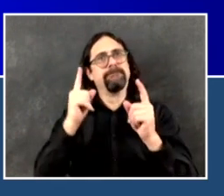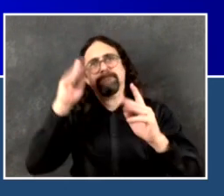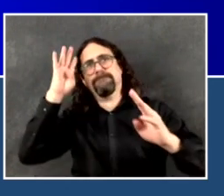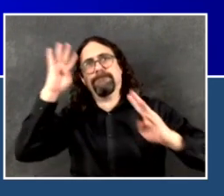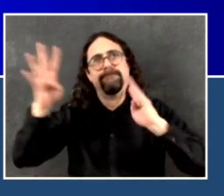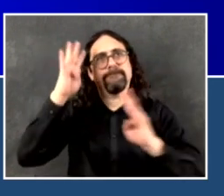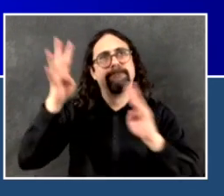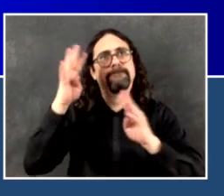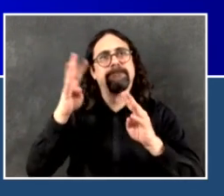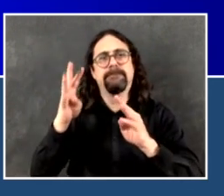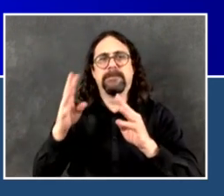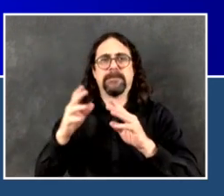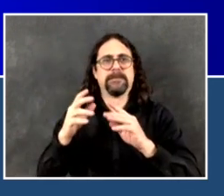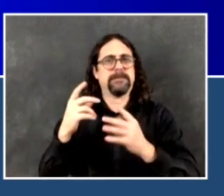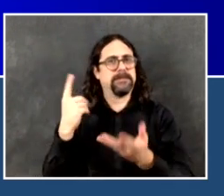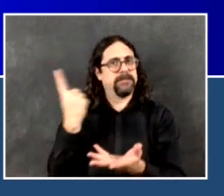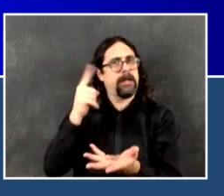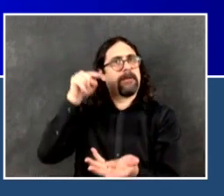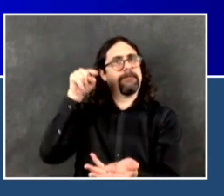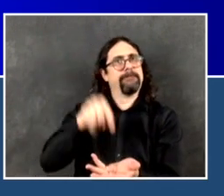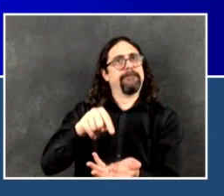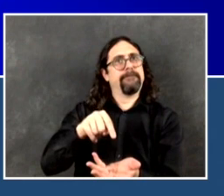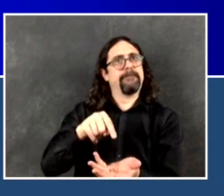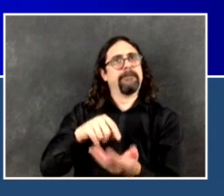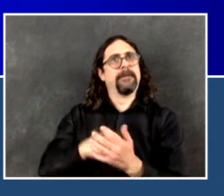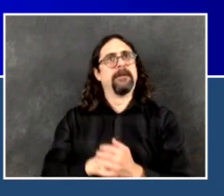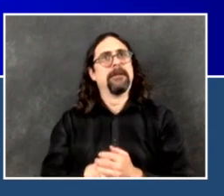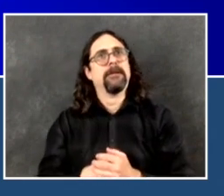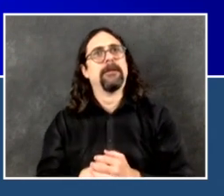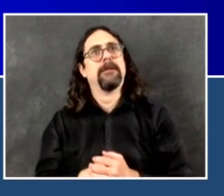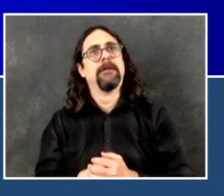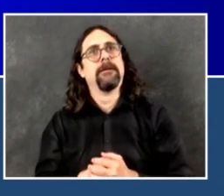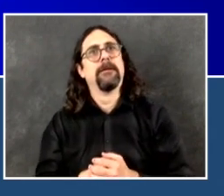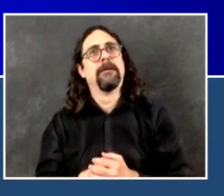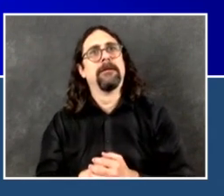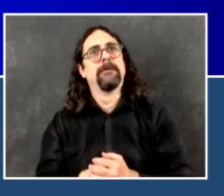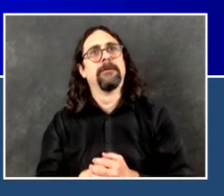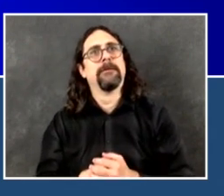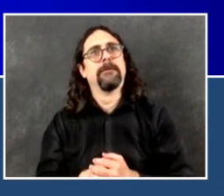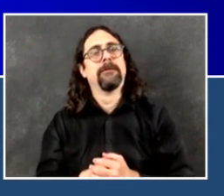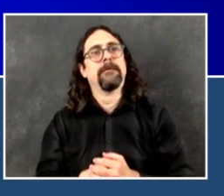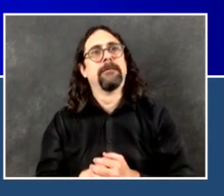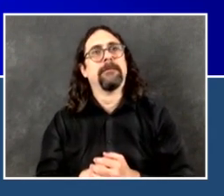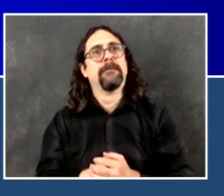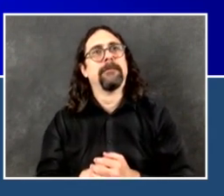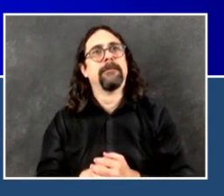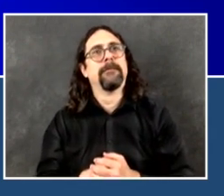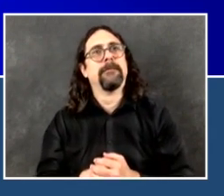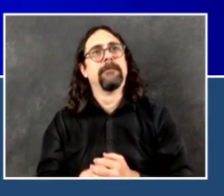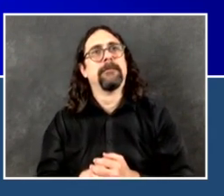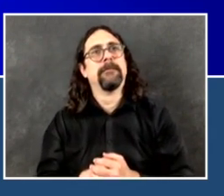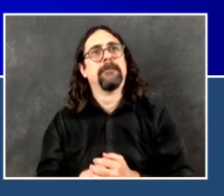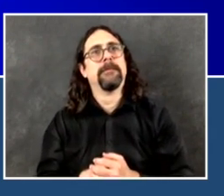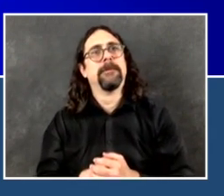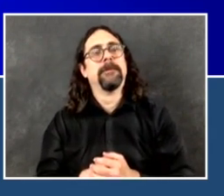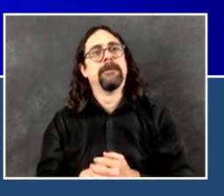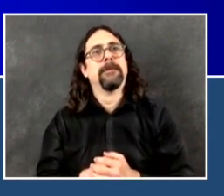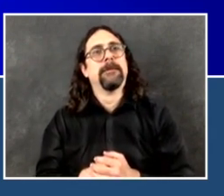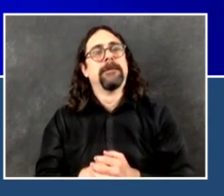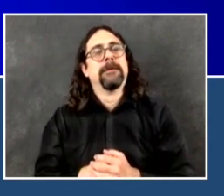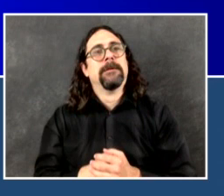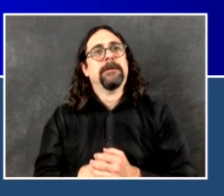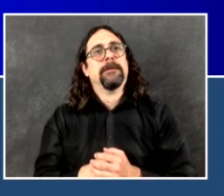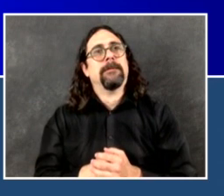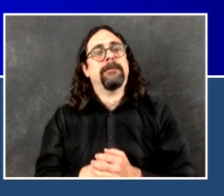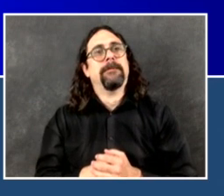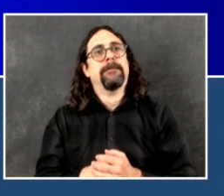but I'm going to ask them to, in addition to their very busy day jobs, take some time to come up with a preliminary recovery roadmap by